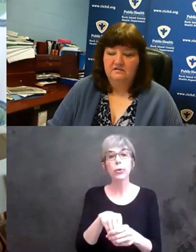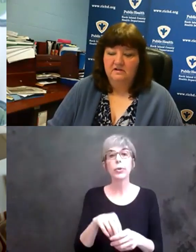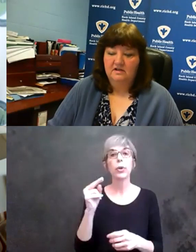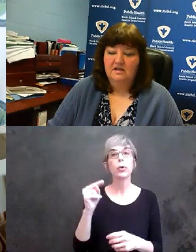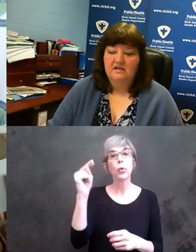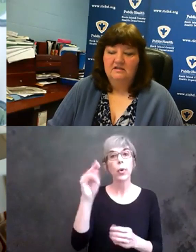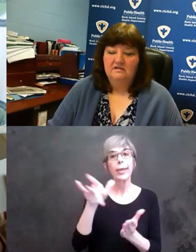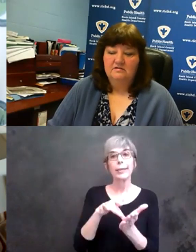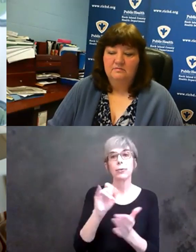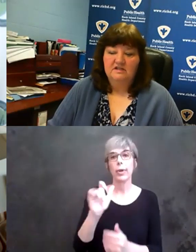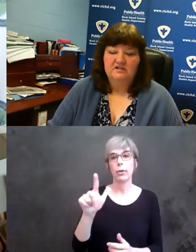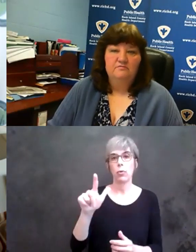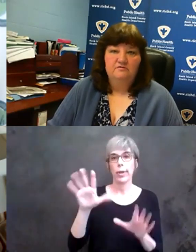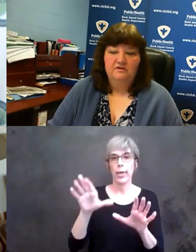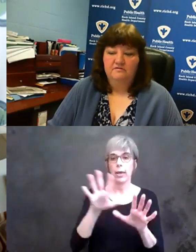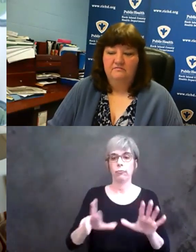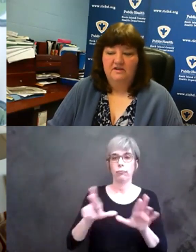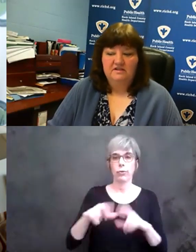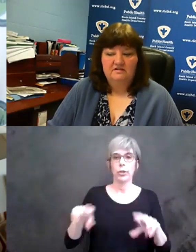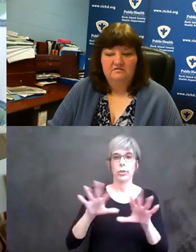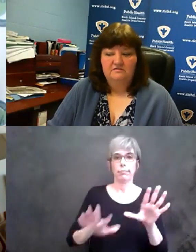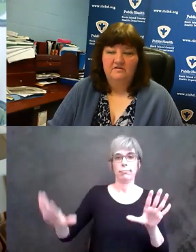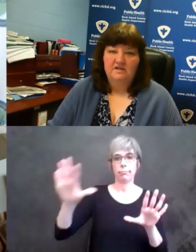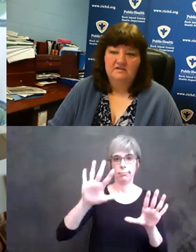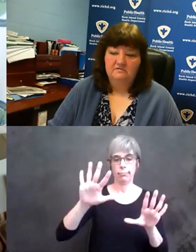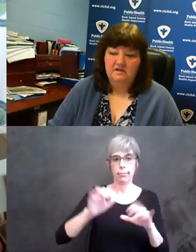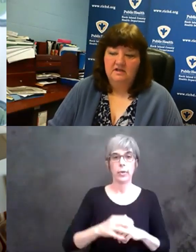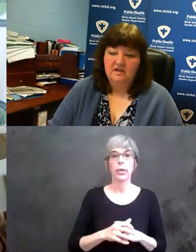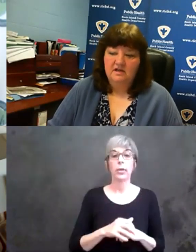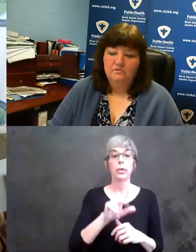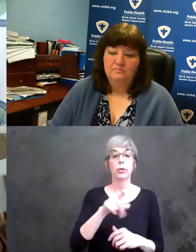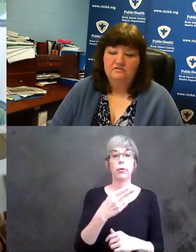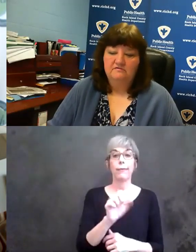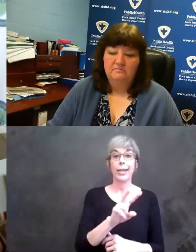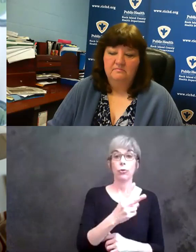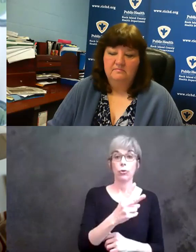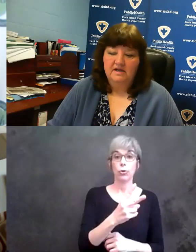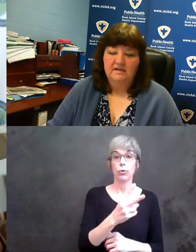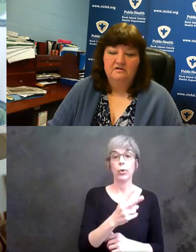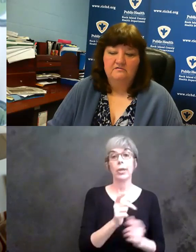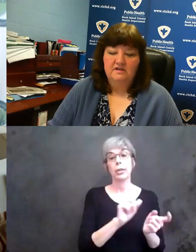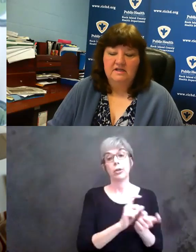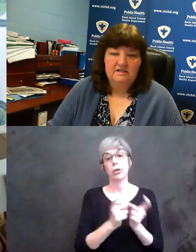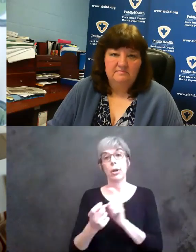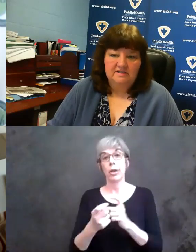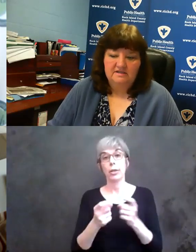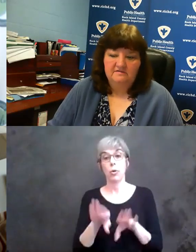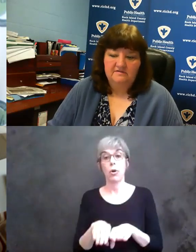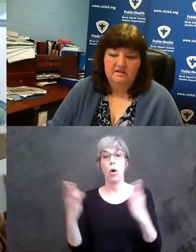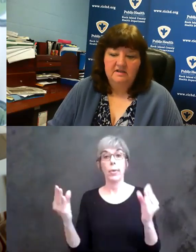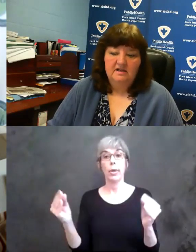central Illinois. The determination of moving from phase 2 to phase 3 will be driven by the